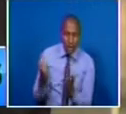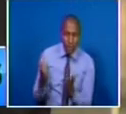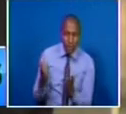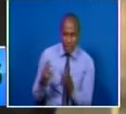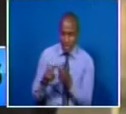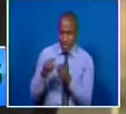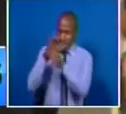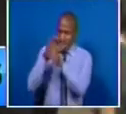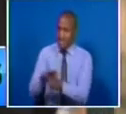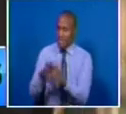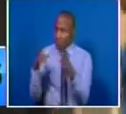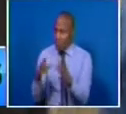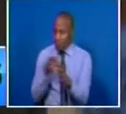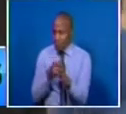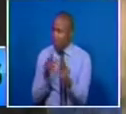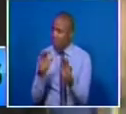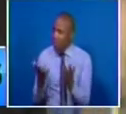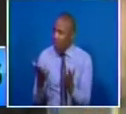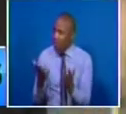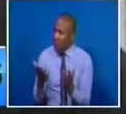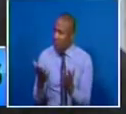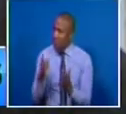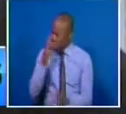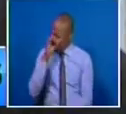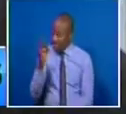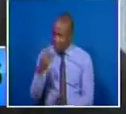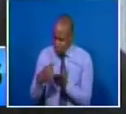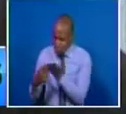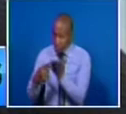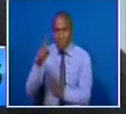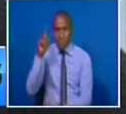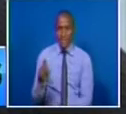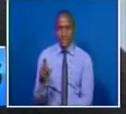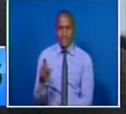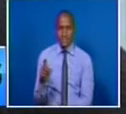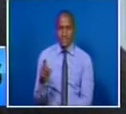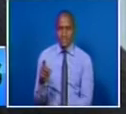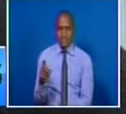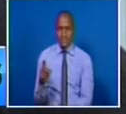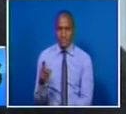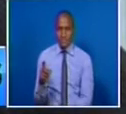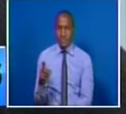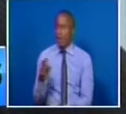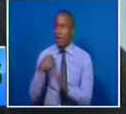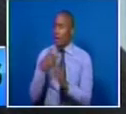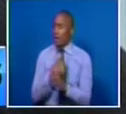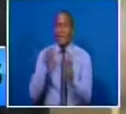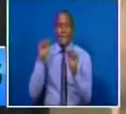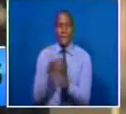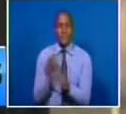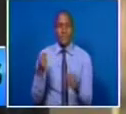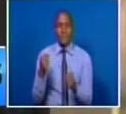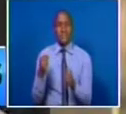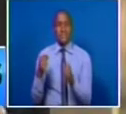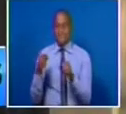far as marginalized tribes. We need to have serious conversation about where the labor union movement is going in this country, because we cannot have this